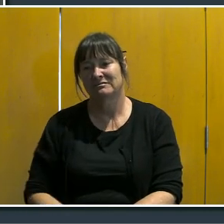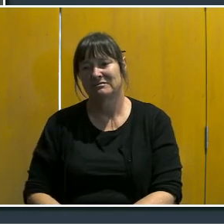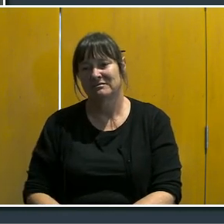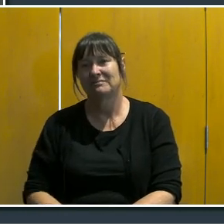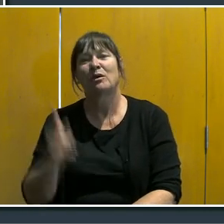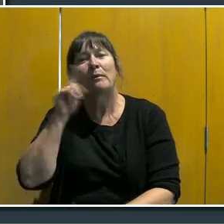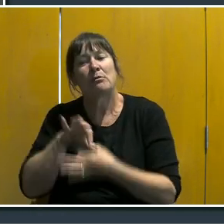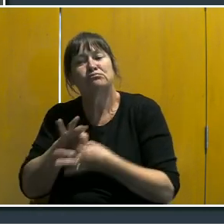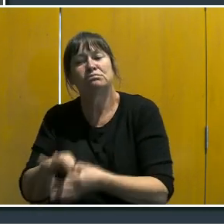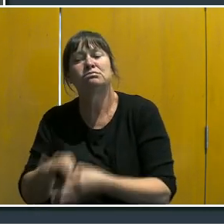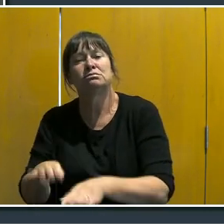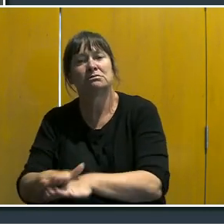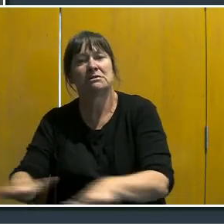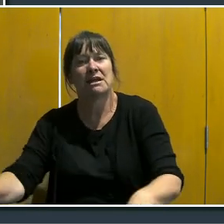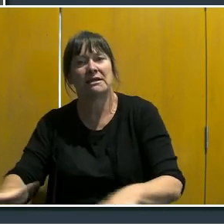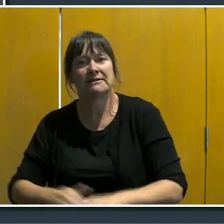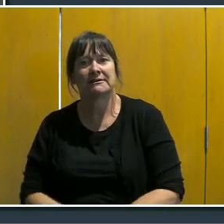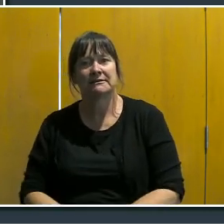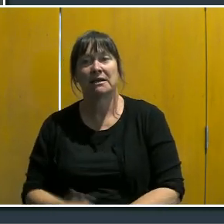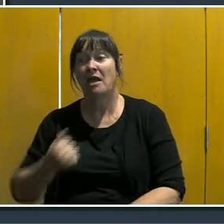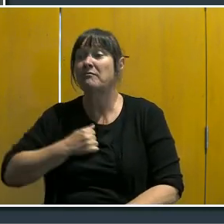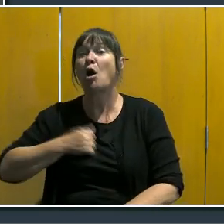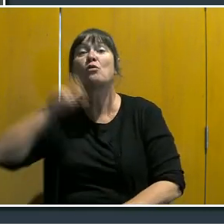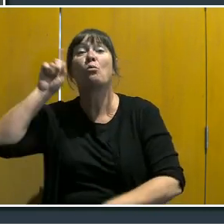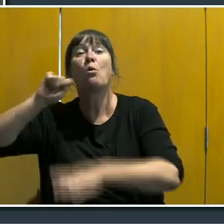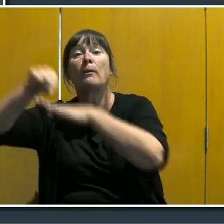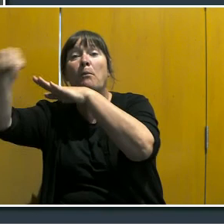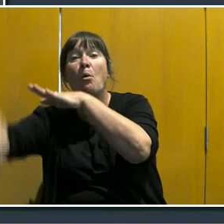People of the land. So, like you say, I've got my own bore up there.